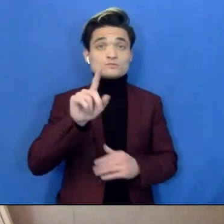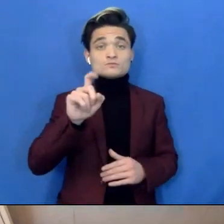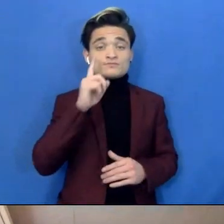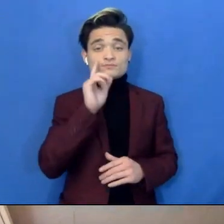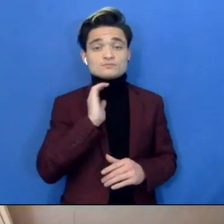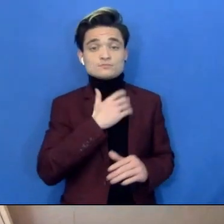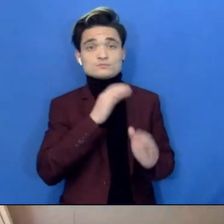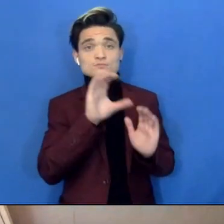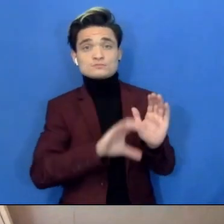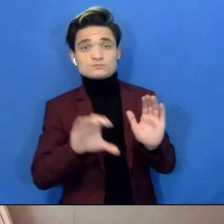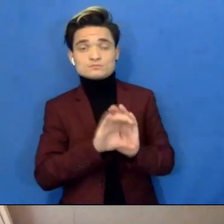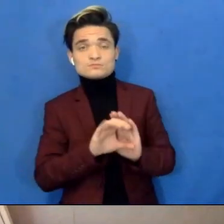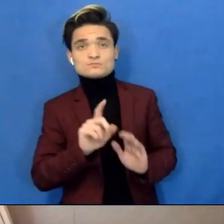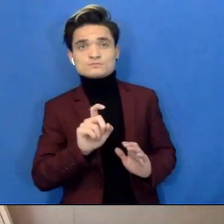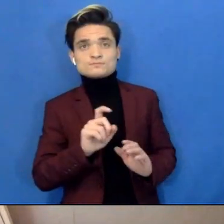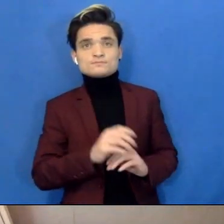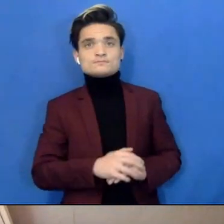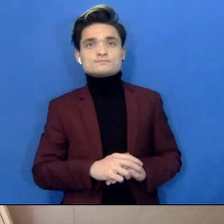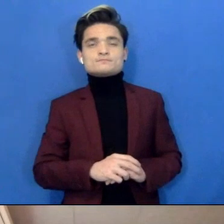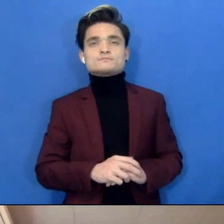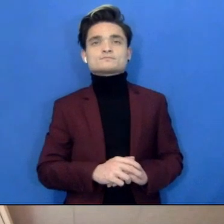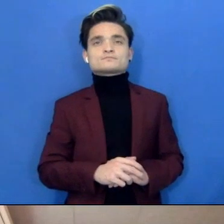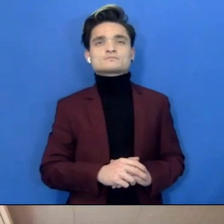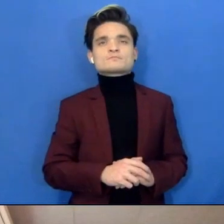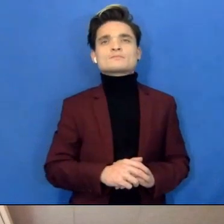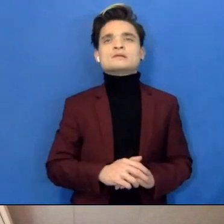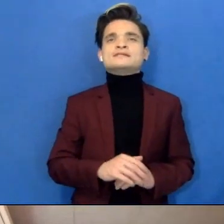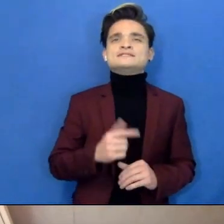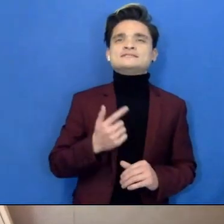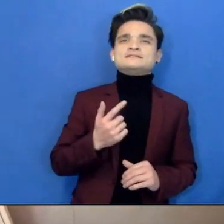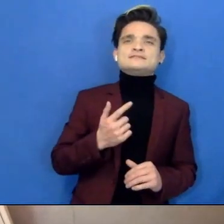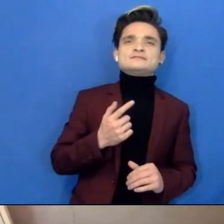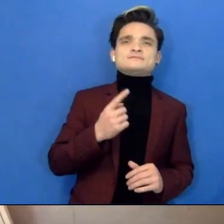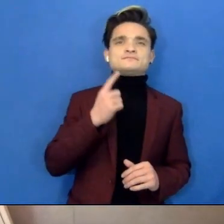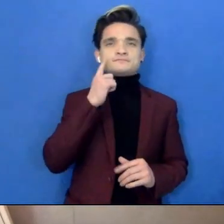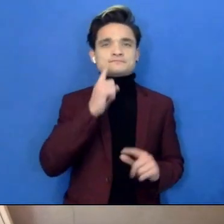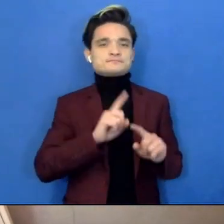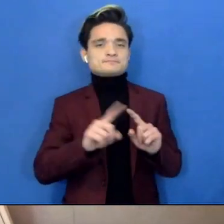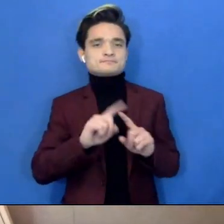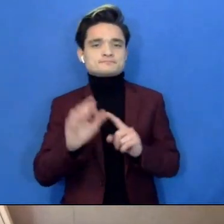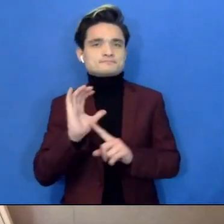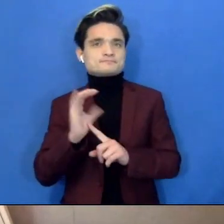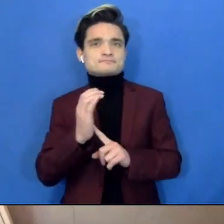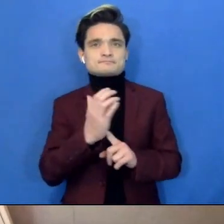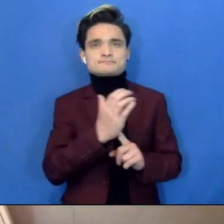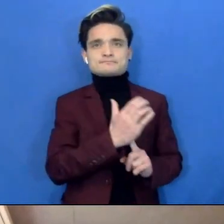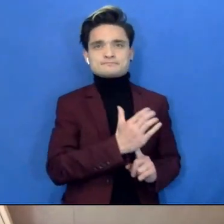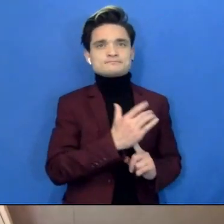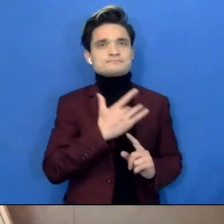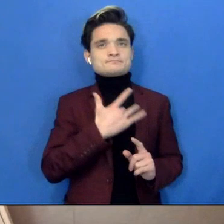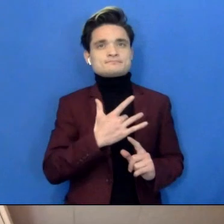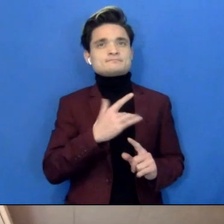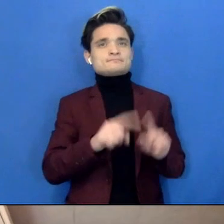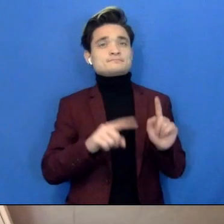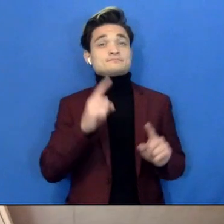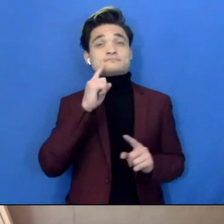I think in different cultures and different countries, I think in North America and the States especially, I